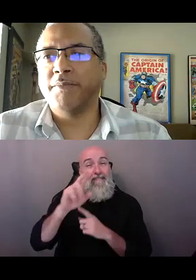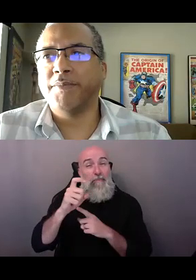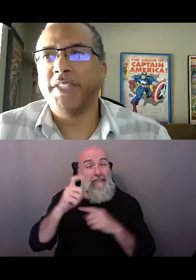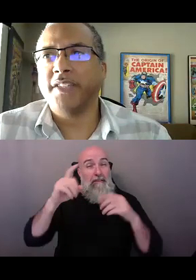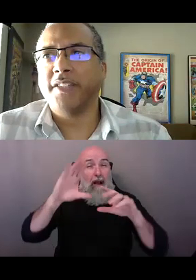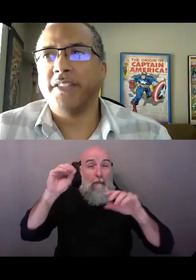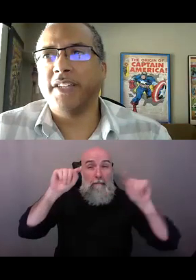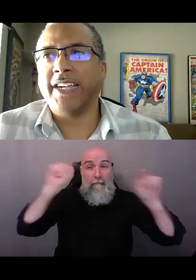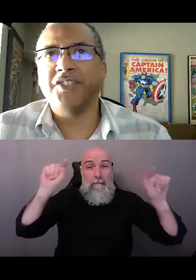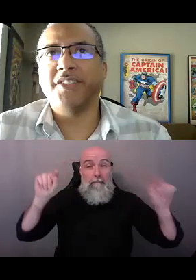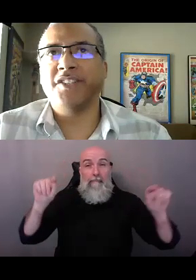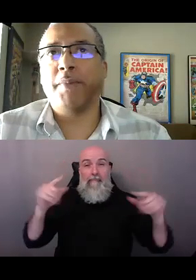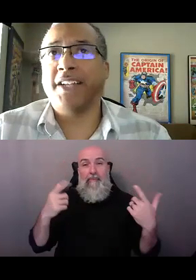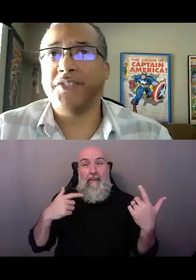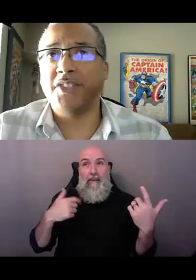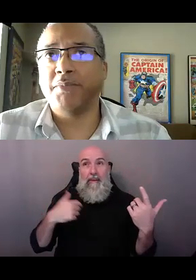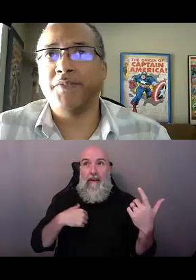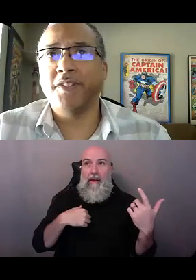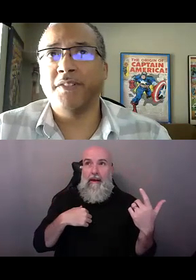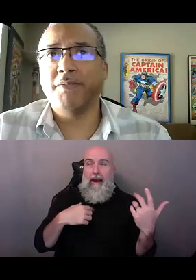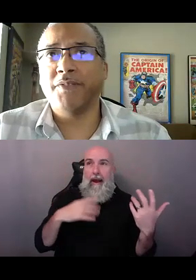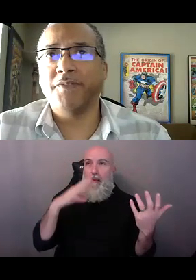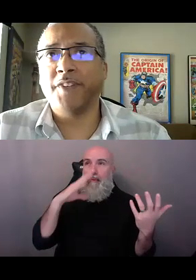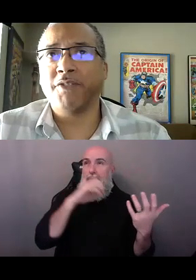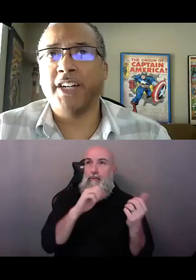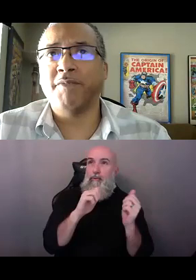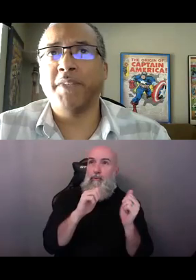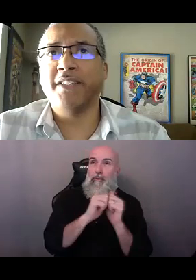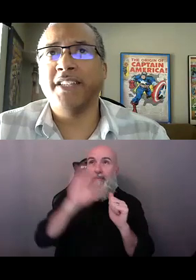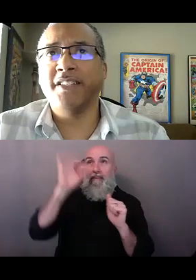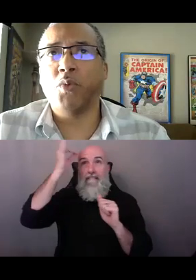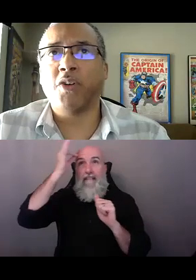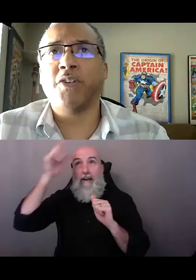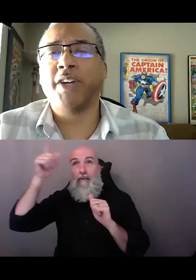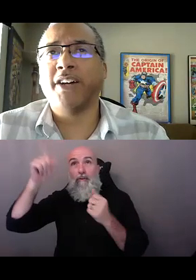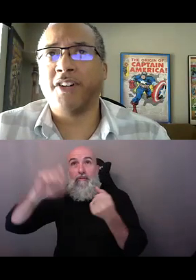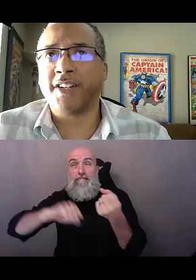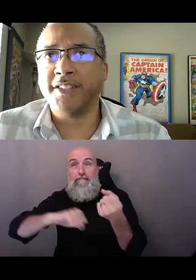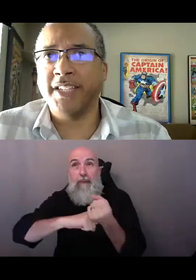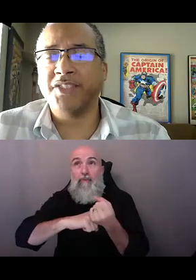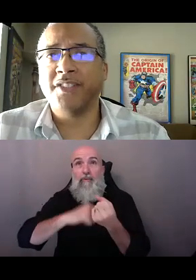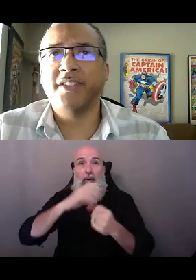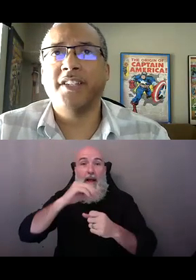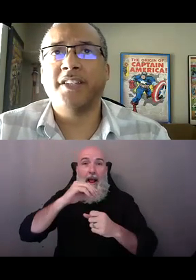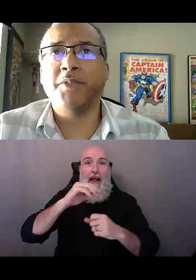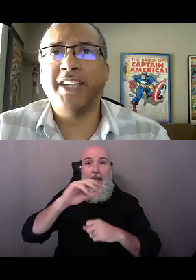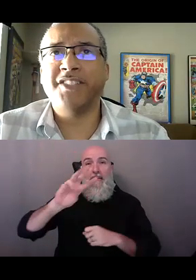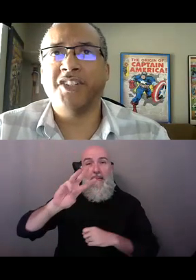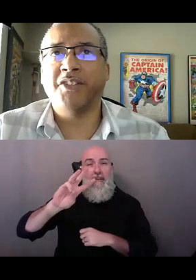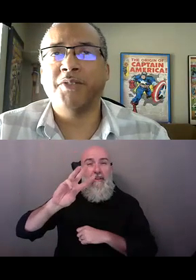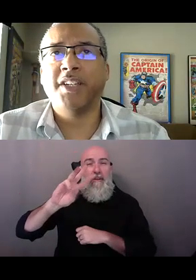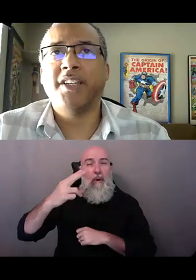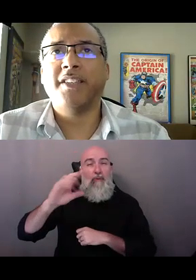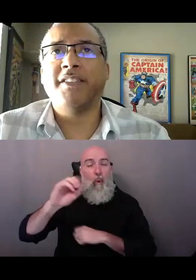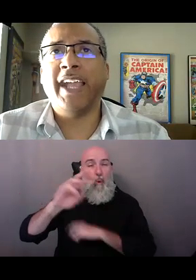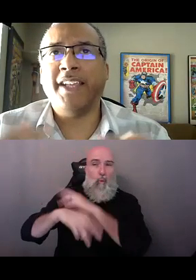the, I guess you say the sponsorship of the federal government and the World Health Organization,